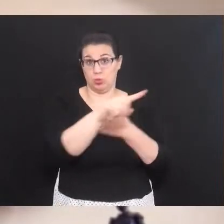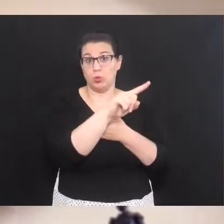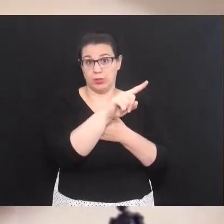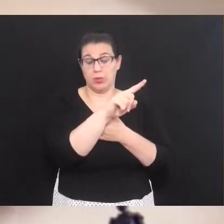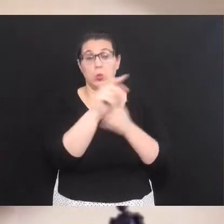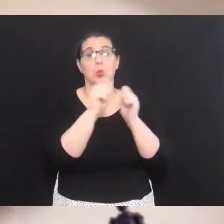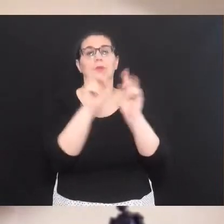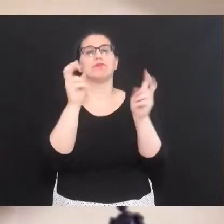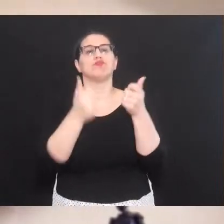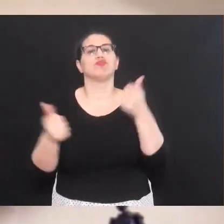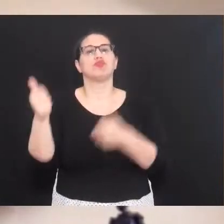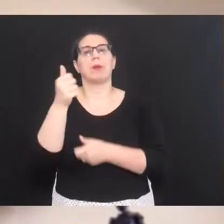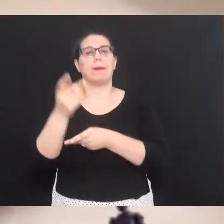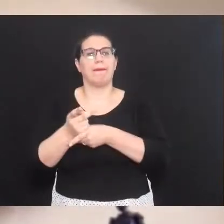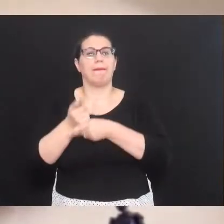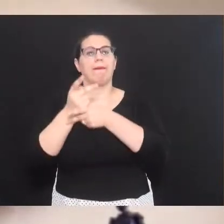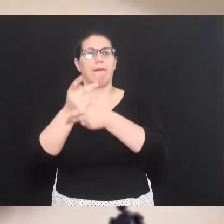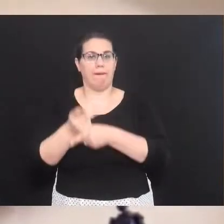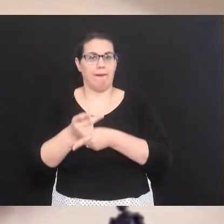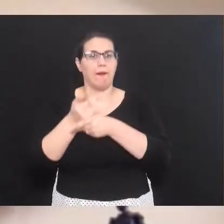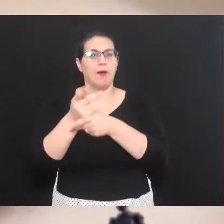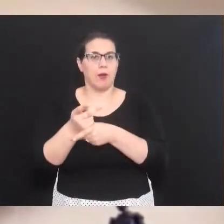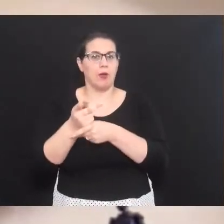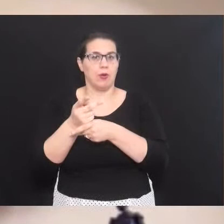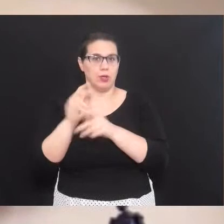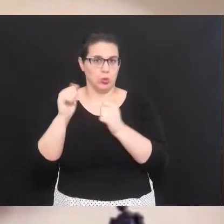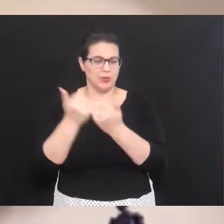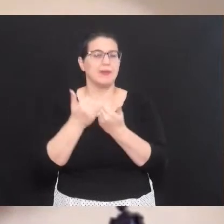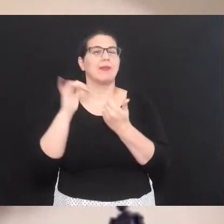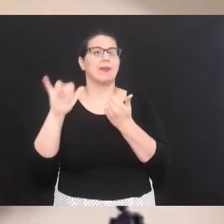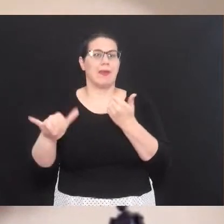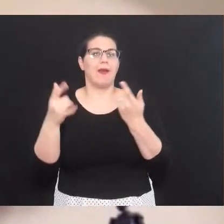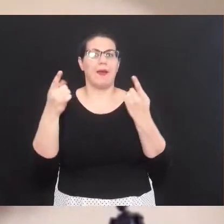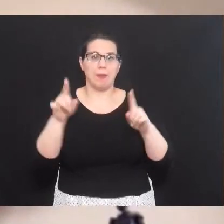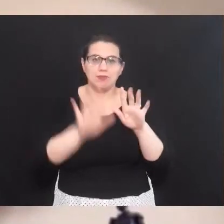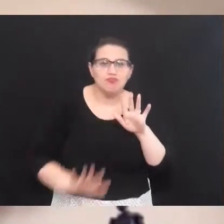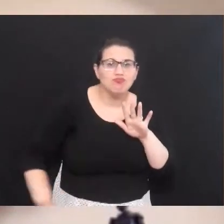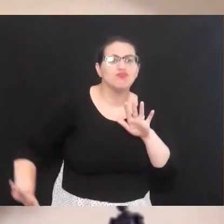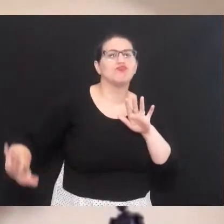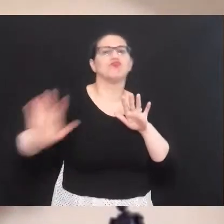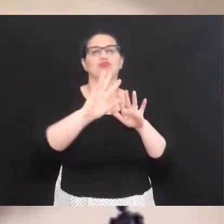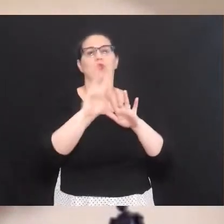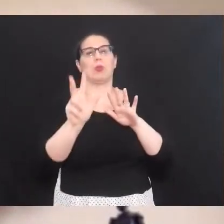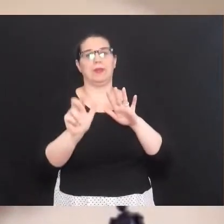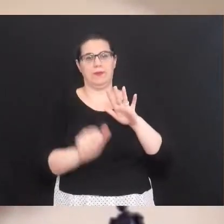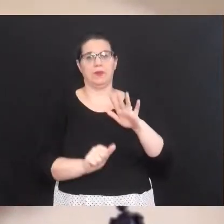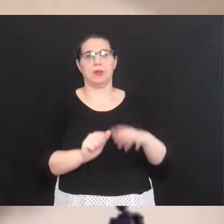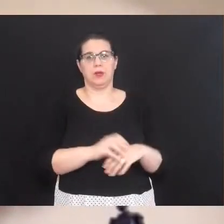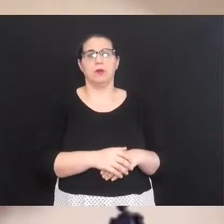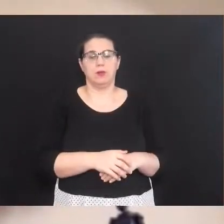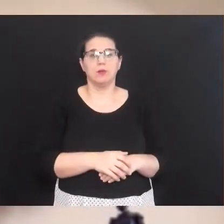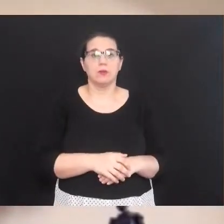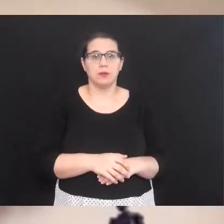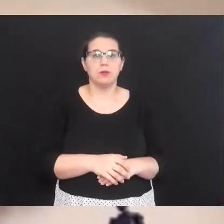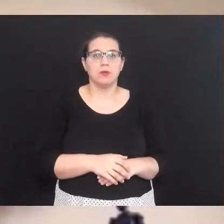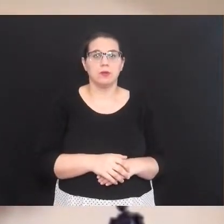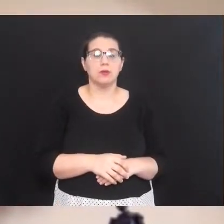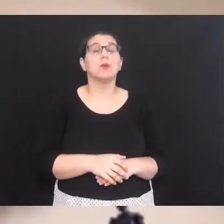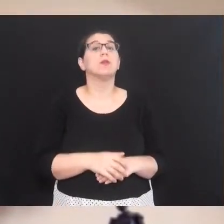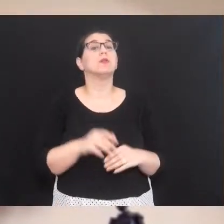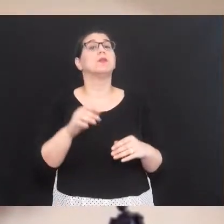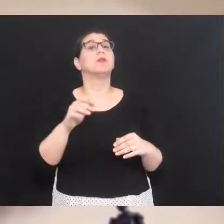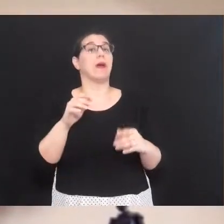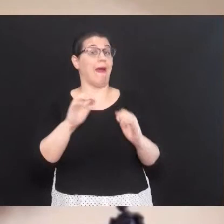which covers the many clinics across the state of West Virginia and all of our counties, is a plan